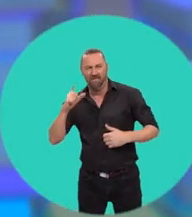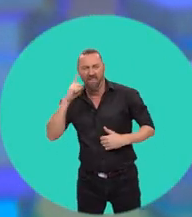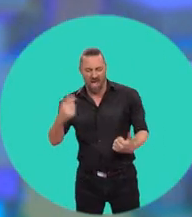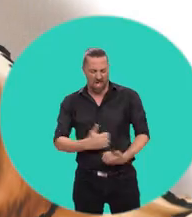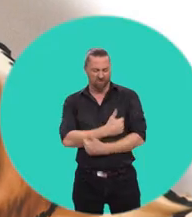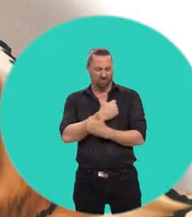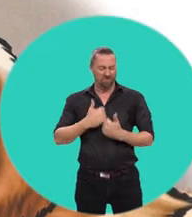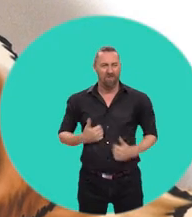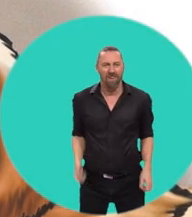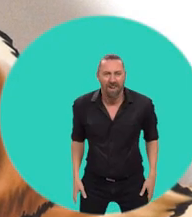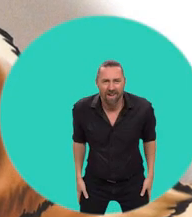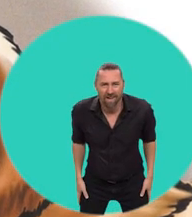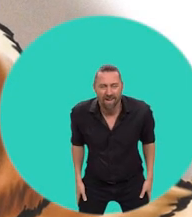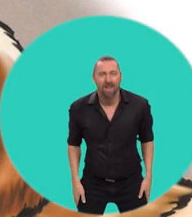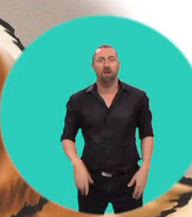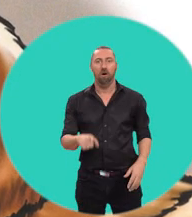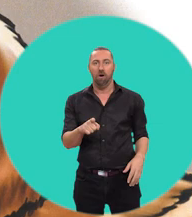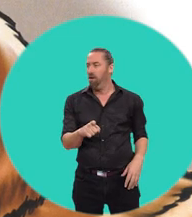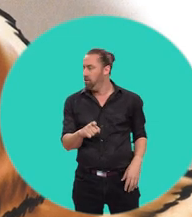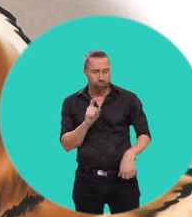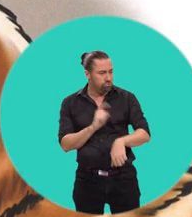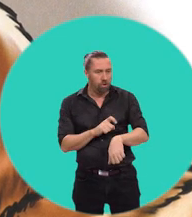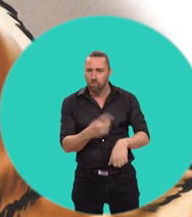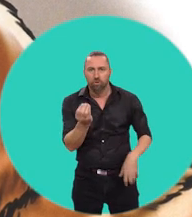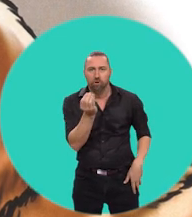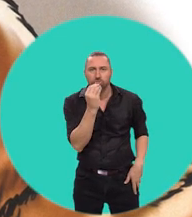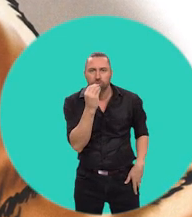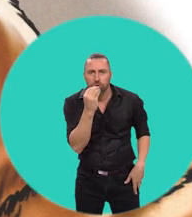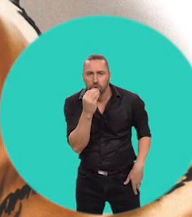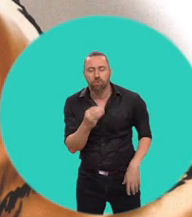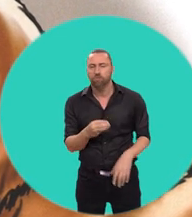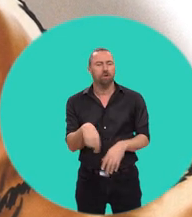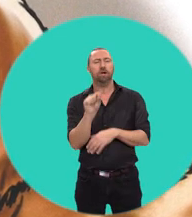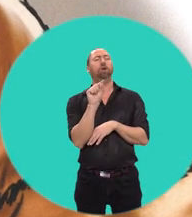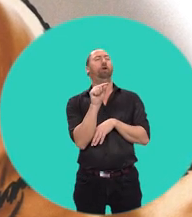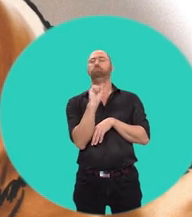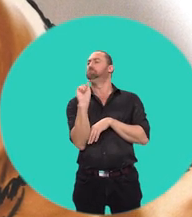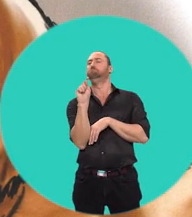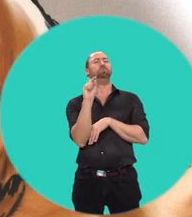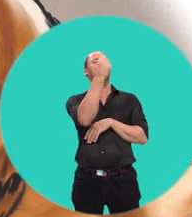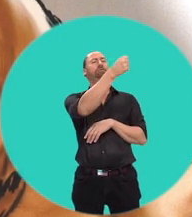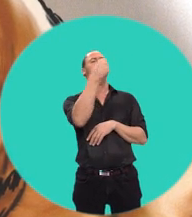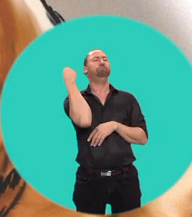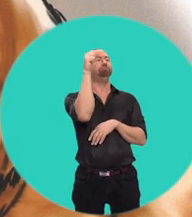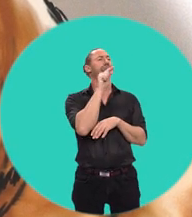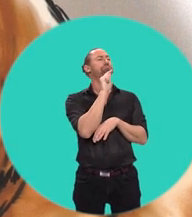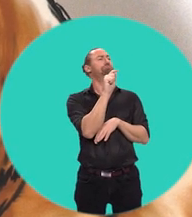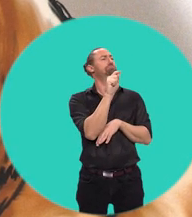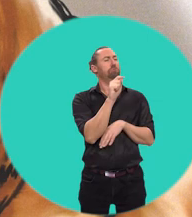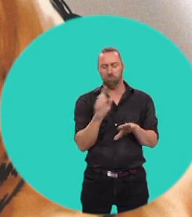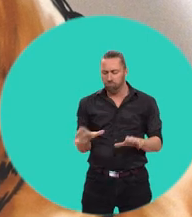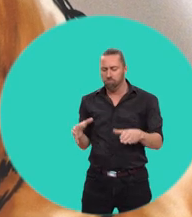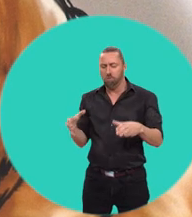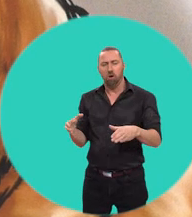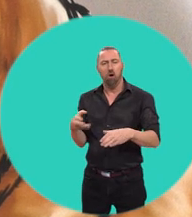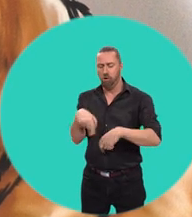bath. Tea time, tucker time, Scrag squawking at the fridge, dancing around her feed